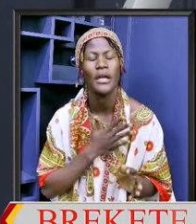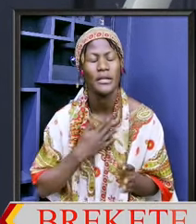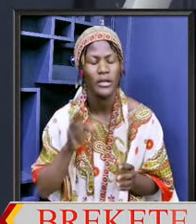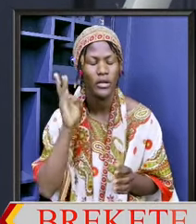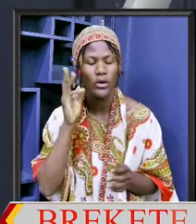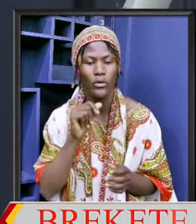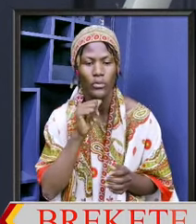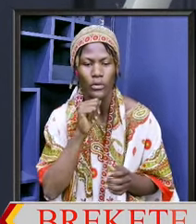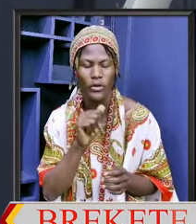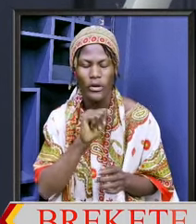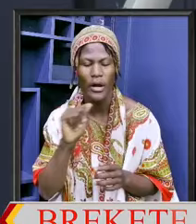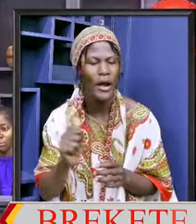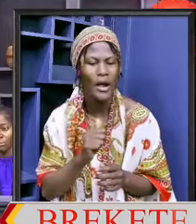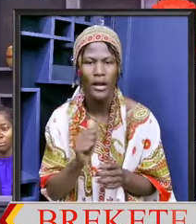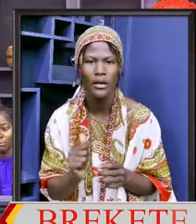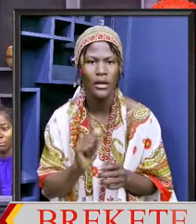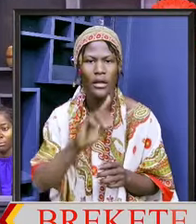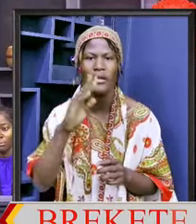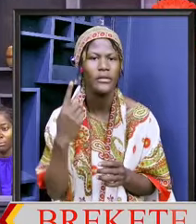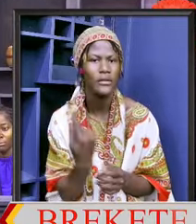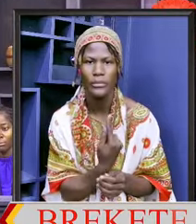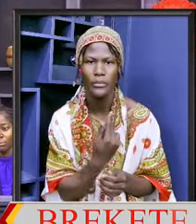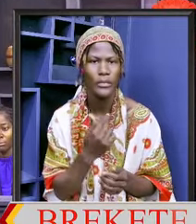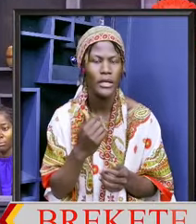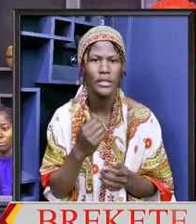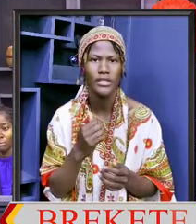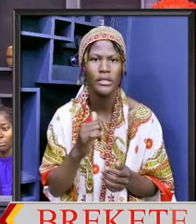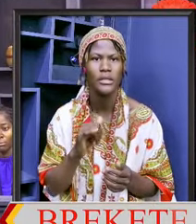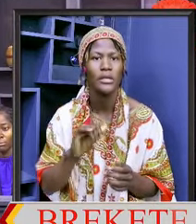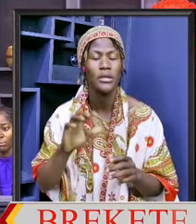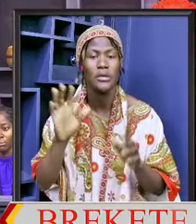allow anybody, whether a Muslim or a Christian,